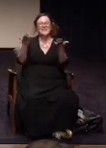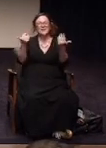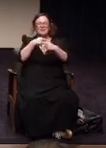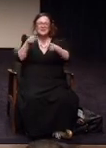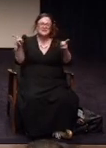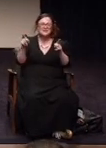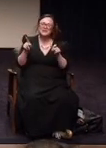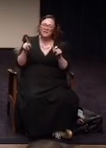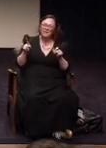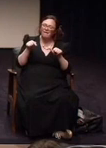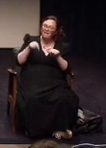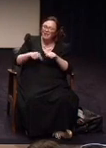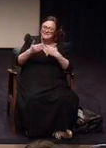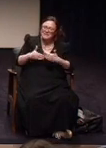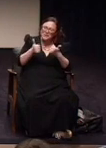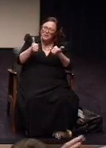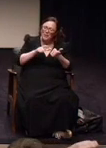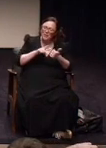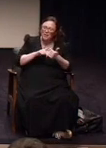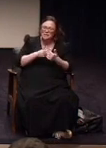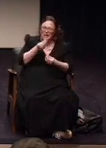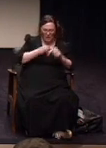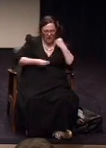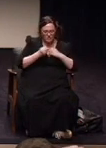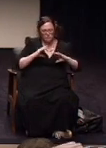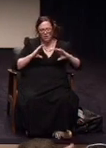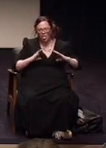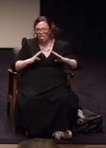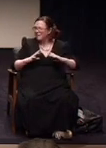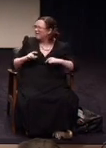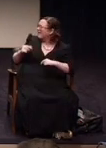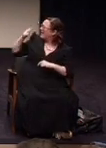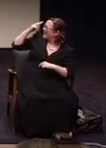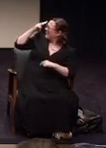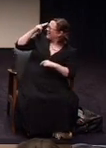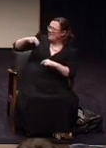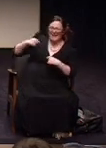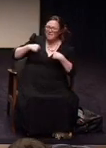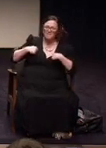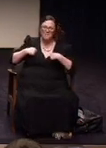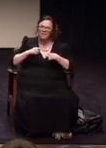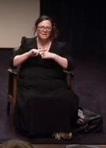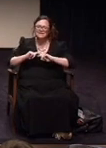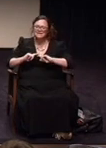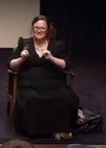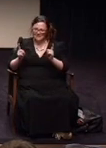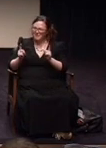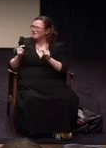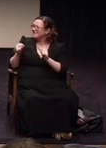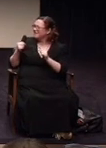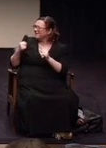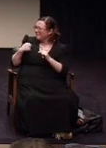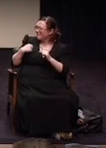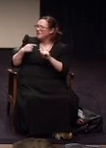popular after lunch hour. My name is not Martin Edlund, as announced in the program. I am Björn Skoglund from the